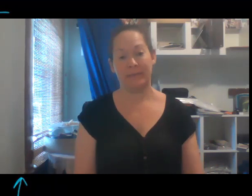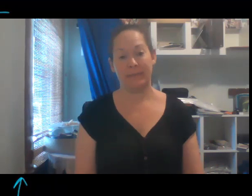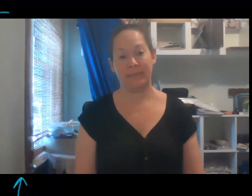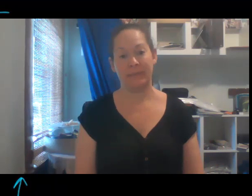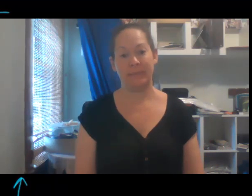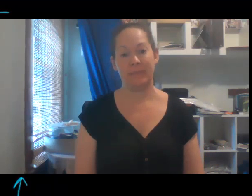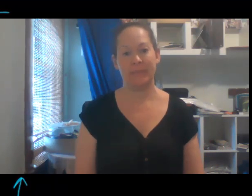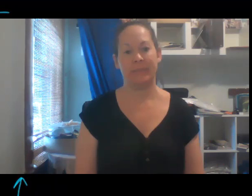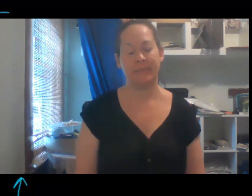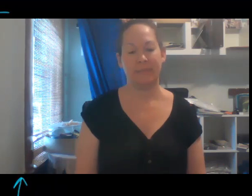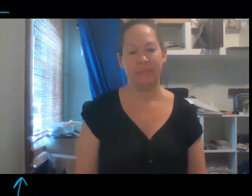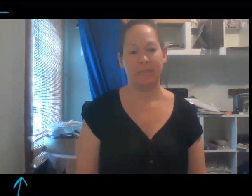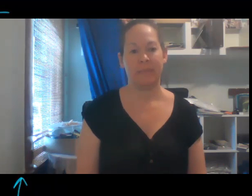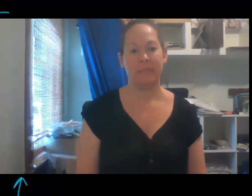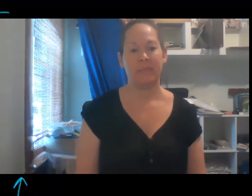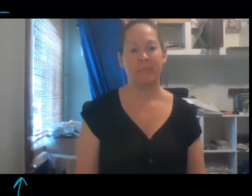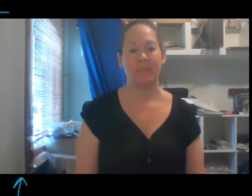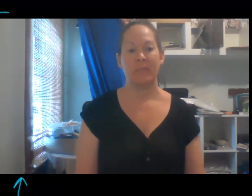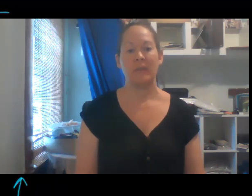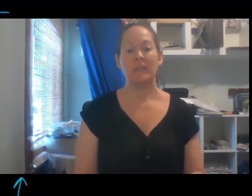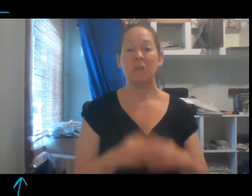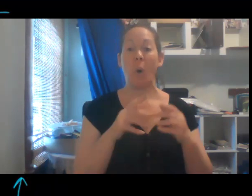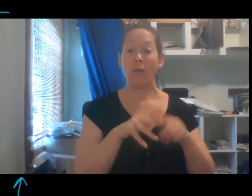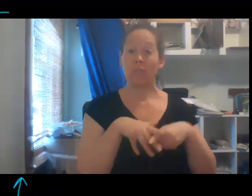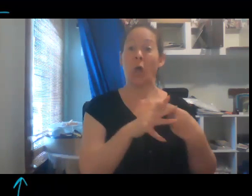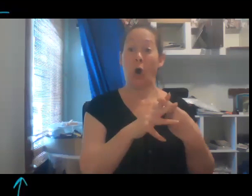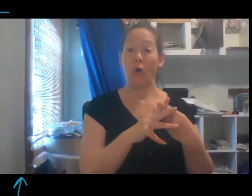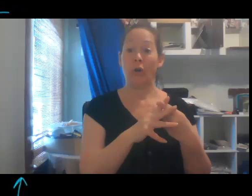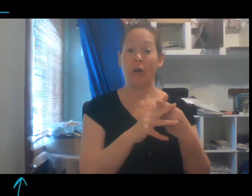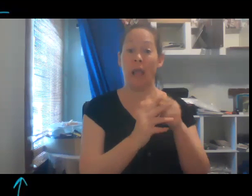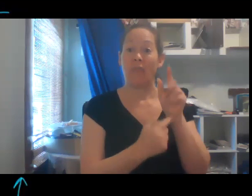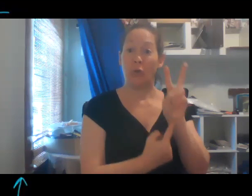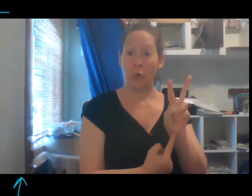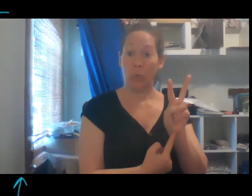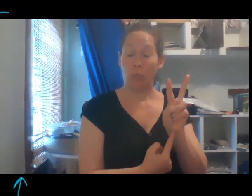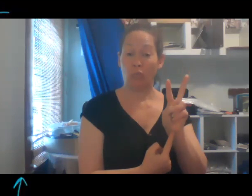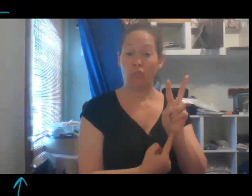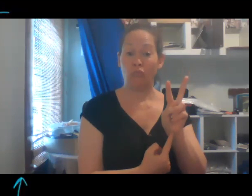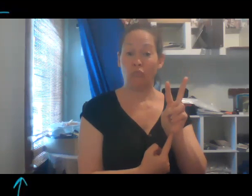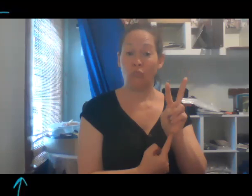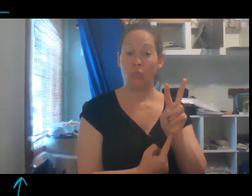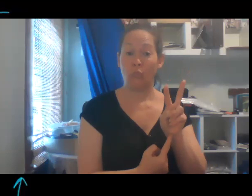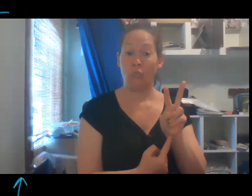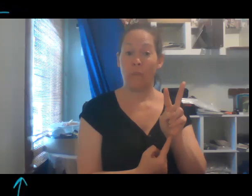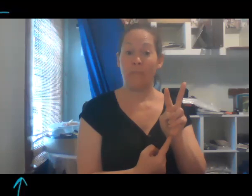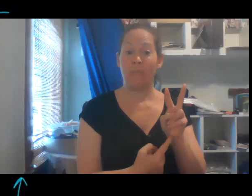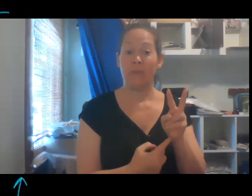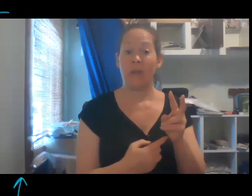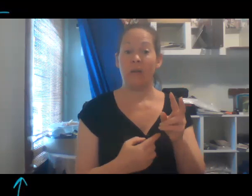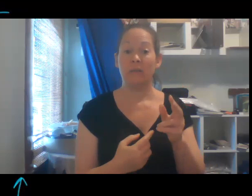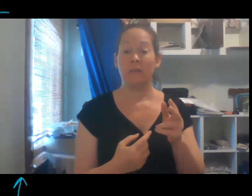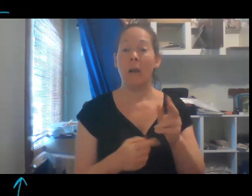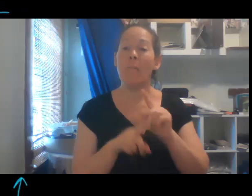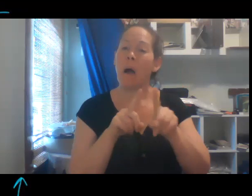was. And most of the time I start my problem right here. But I would get in the habit of substituting in, making sure